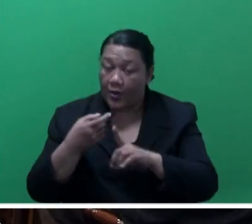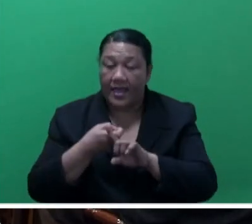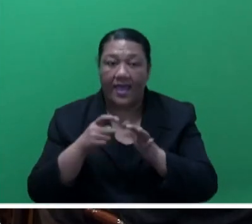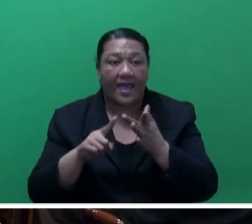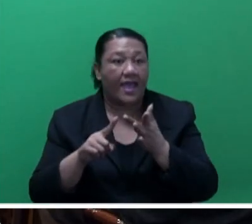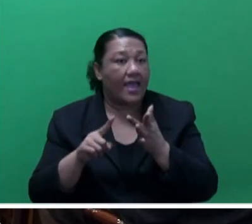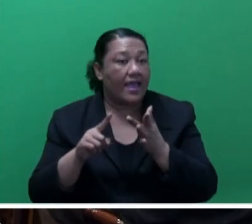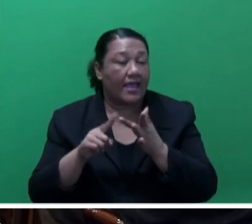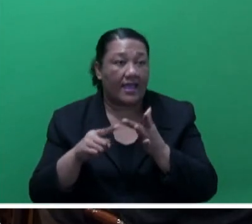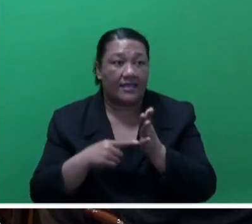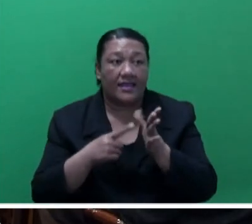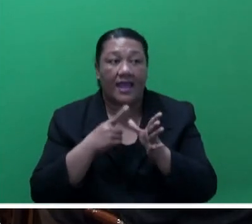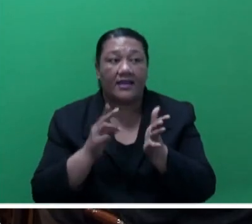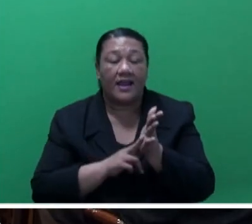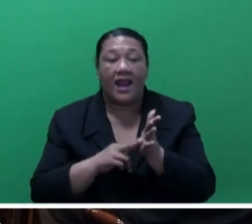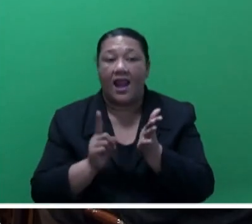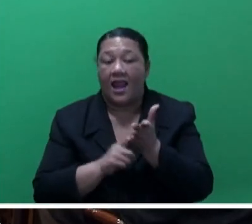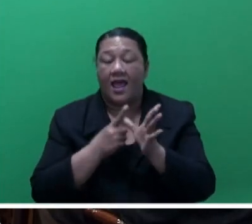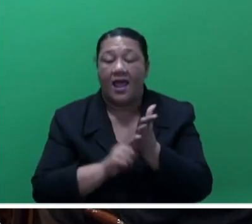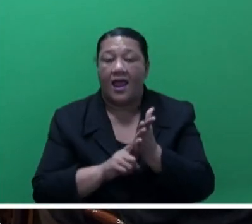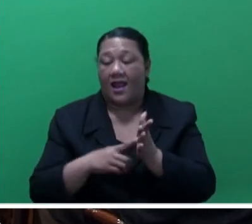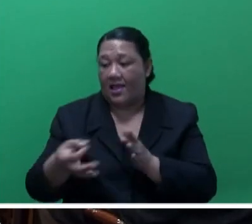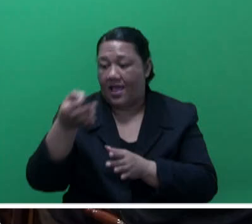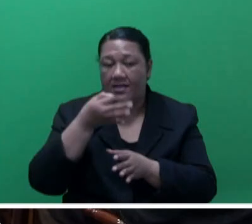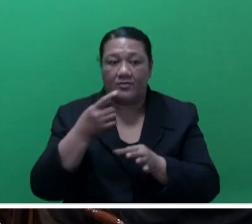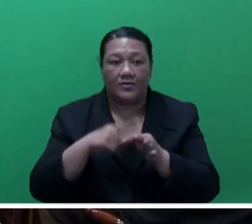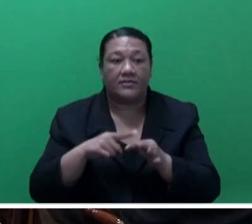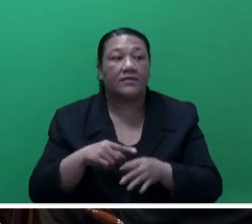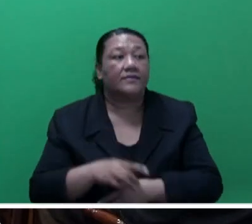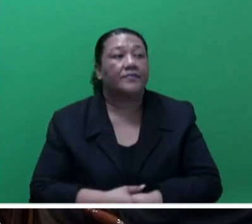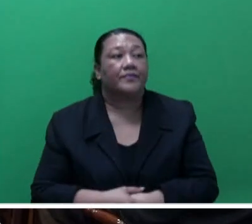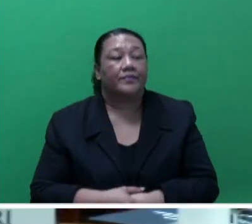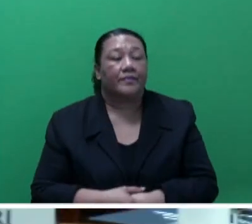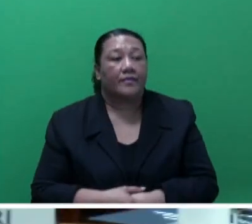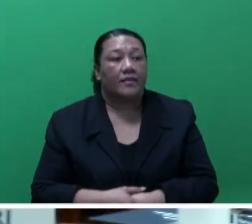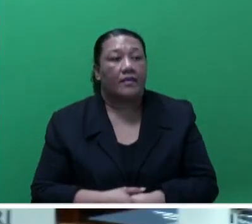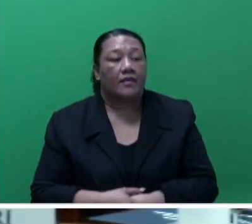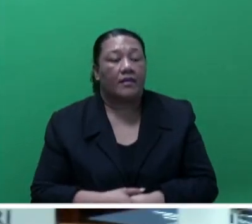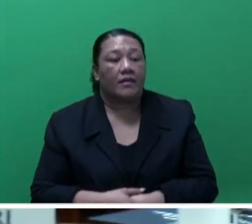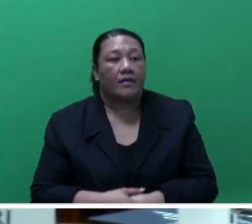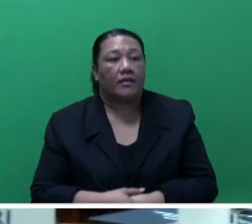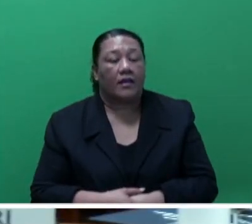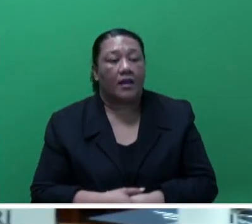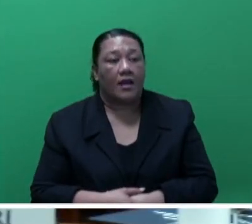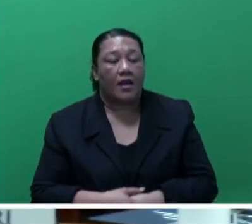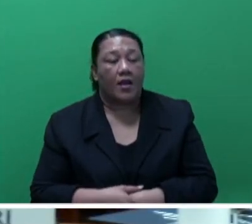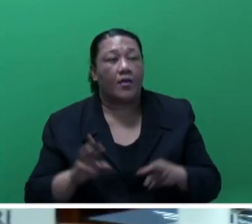morning. I perhaps wish to begin by addressing a